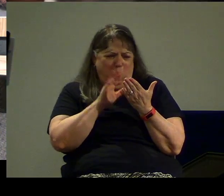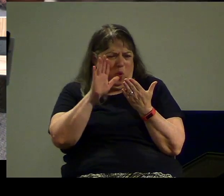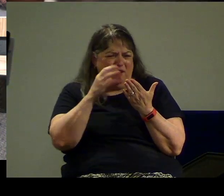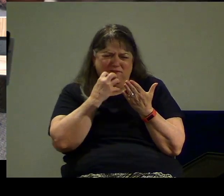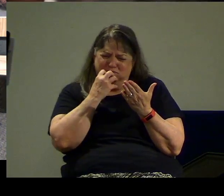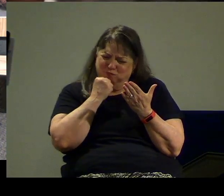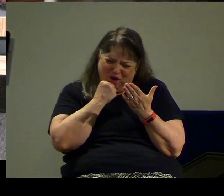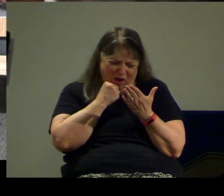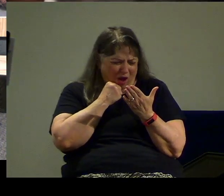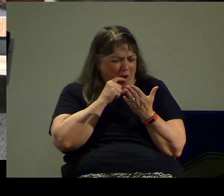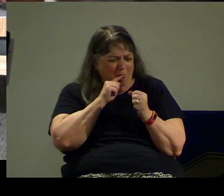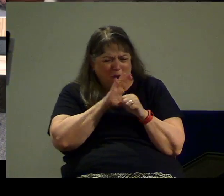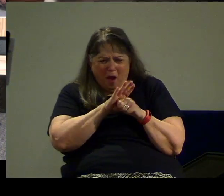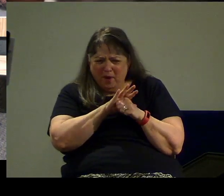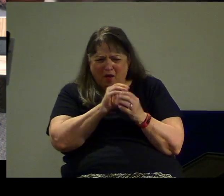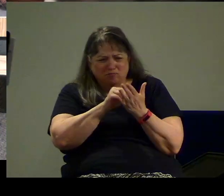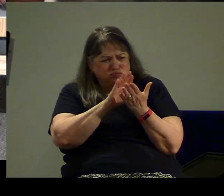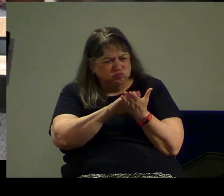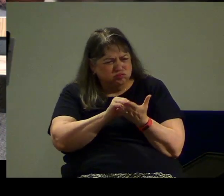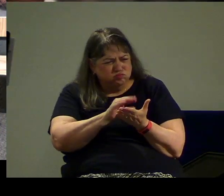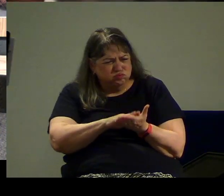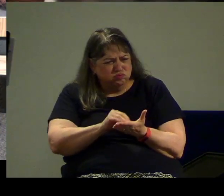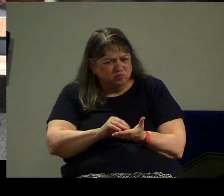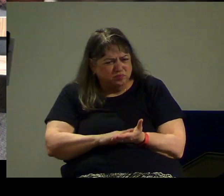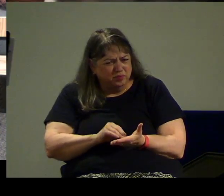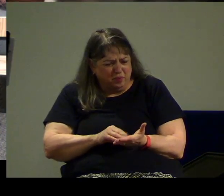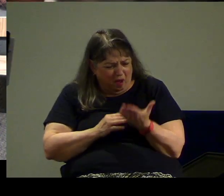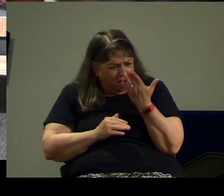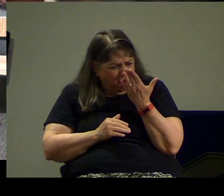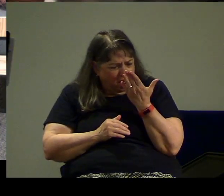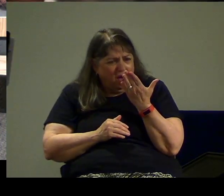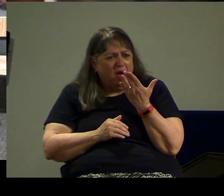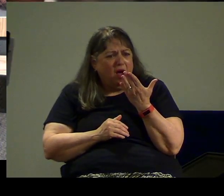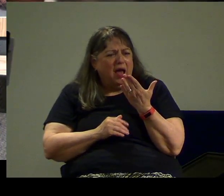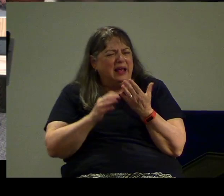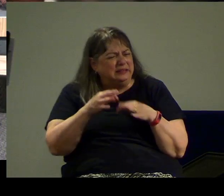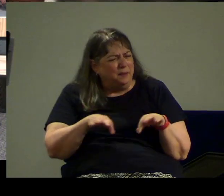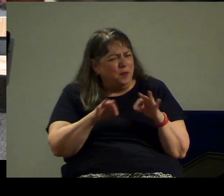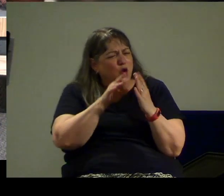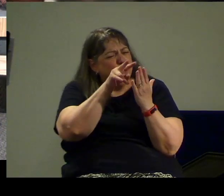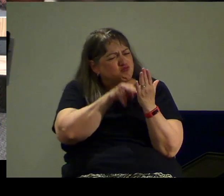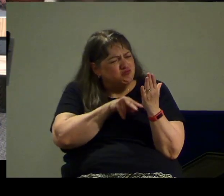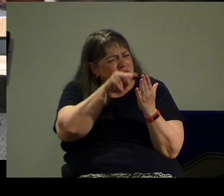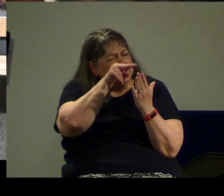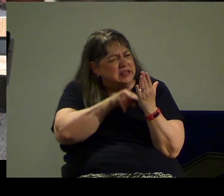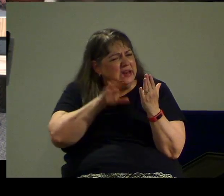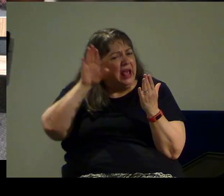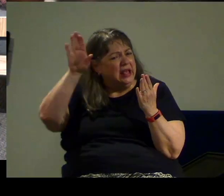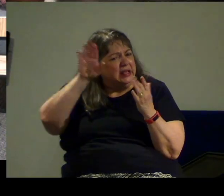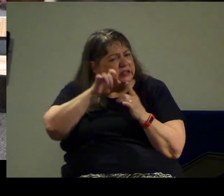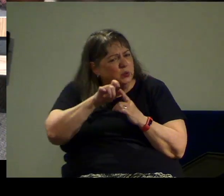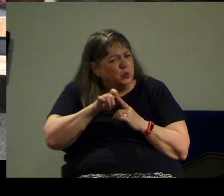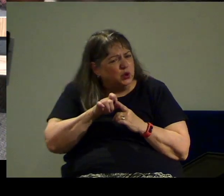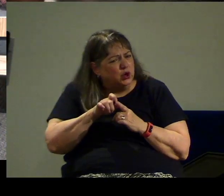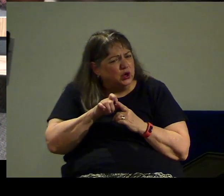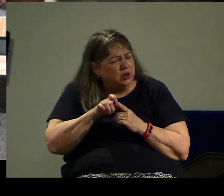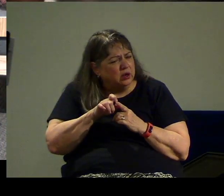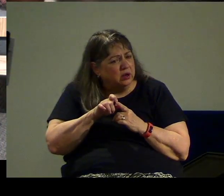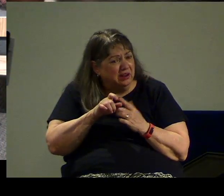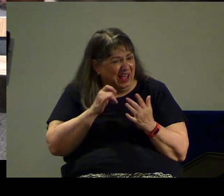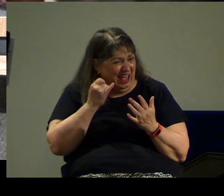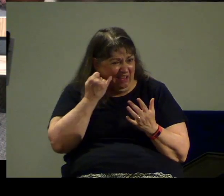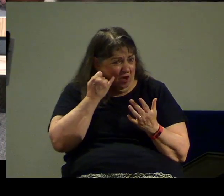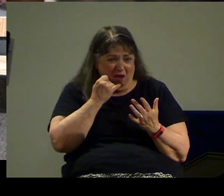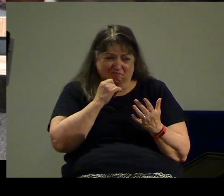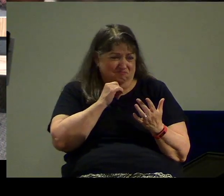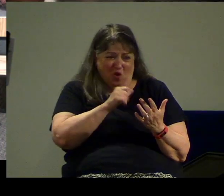precious promises to you and me. And if we don't read the word of God, if we don't get to know him, how are we going to know the precious